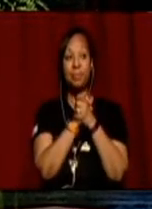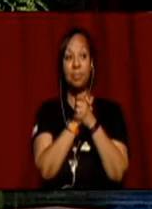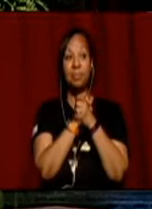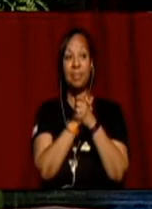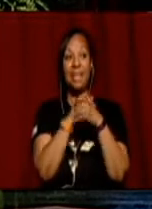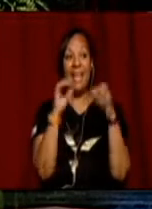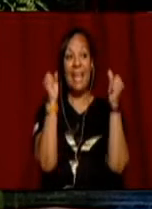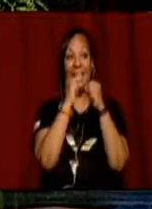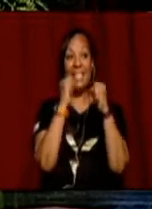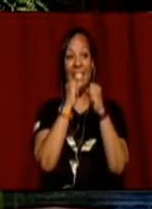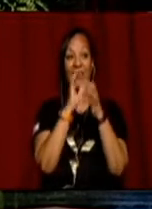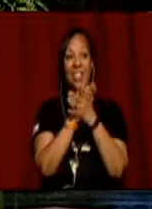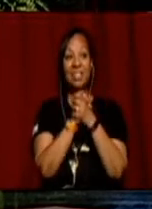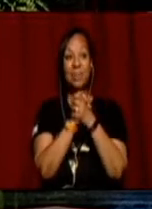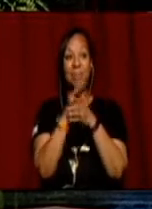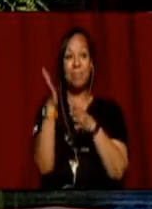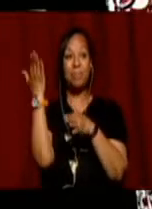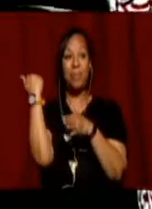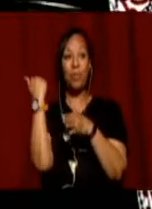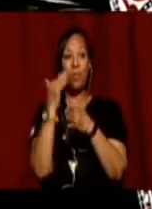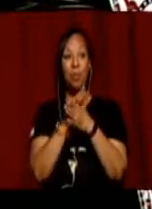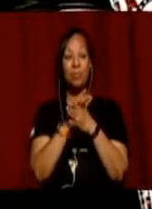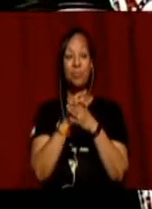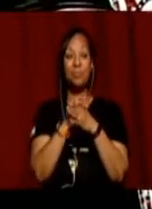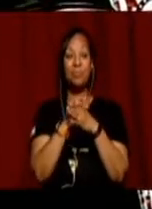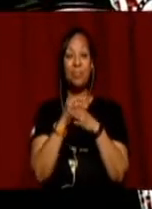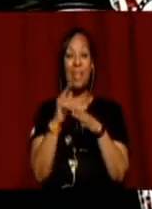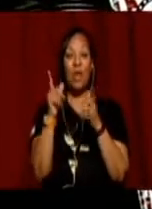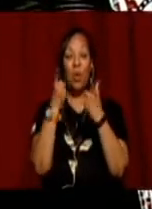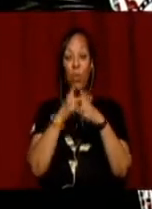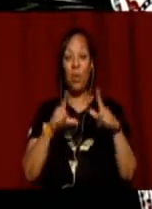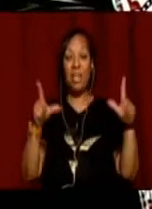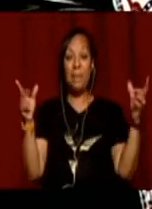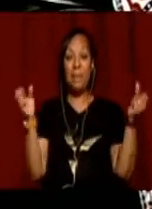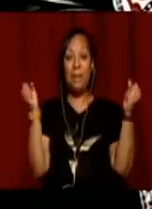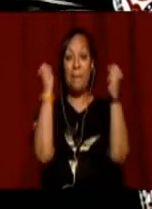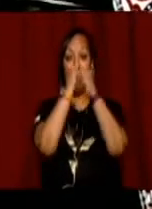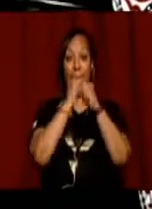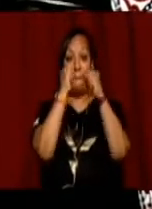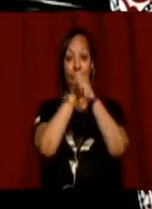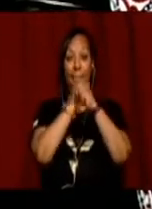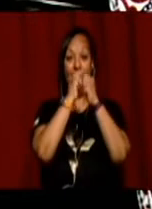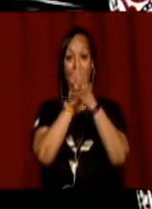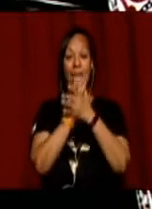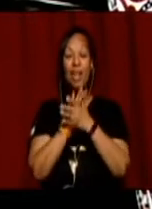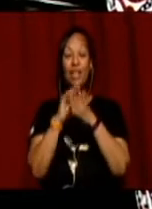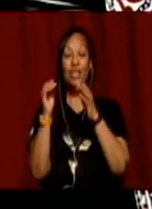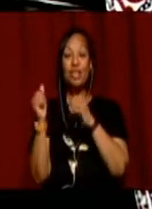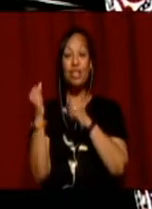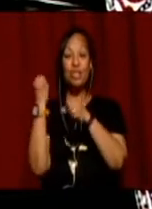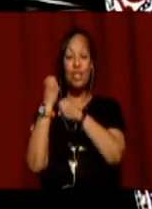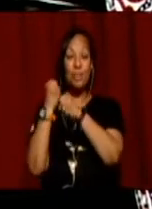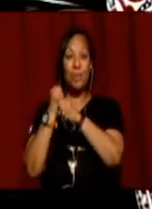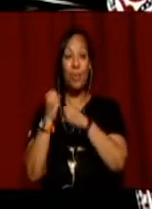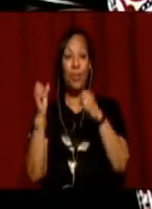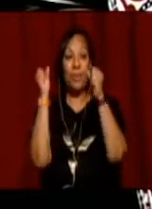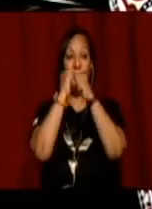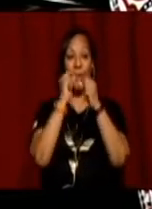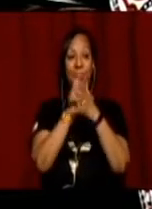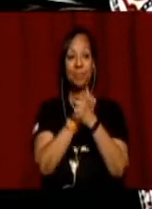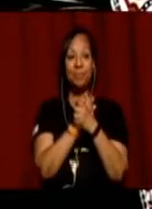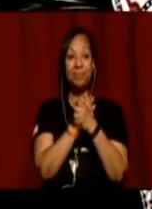activities to support our troops abroad called Liberty Bonds. The federal government were selling bonds to support the war effort. There